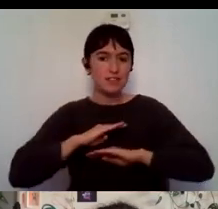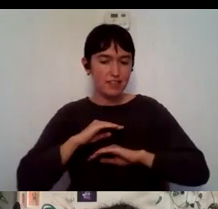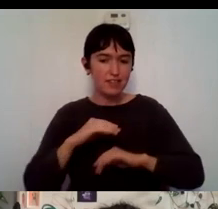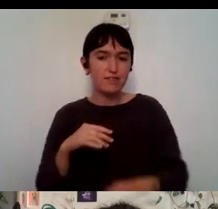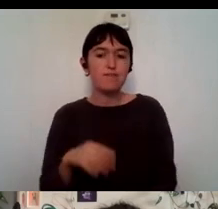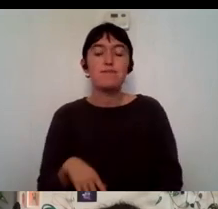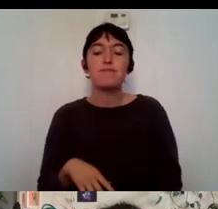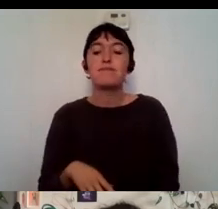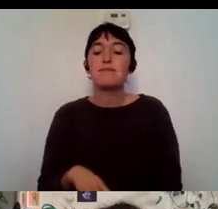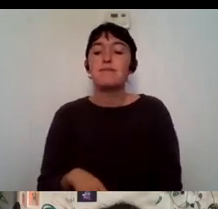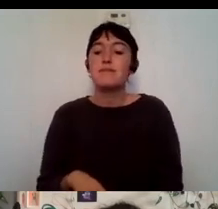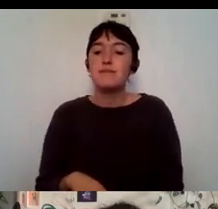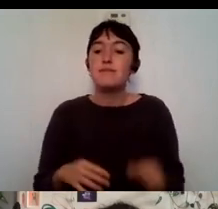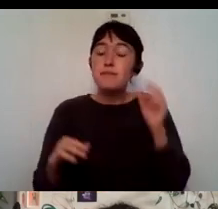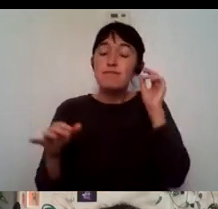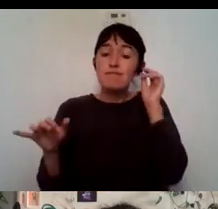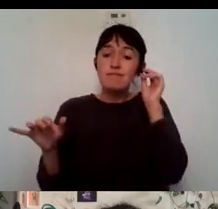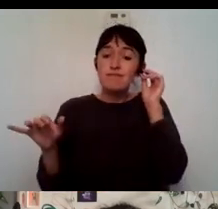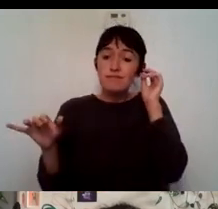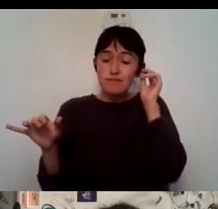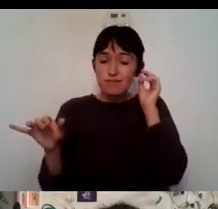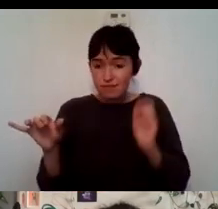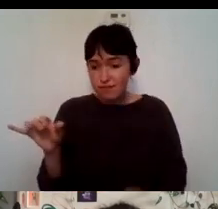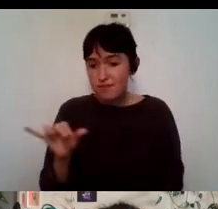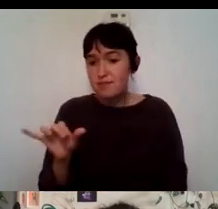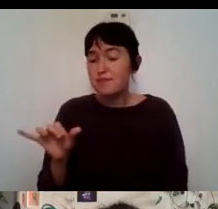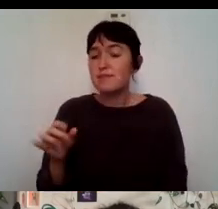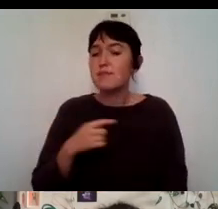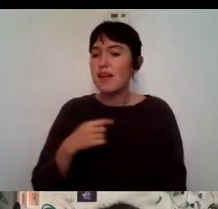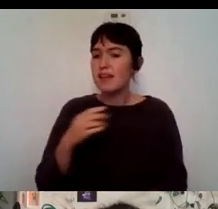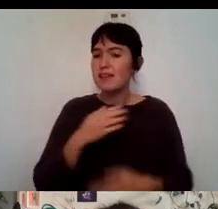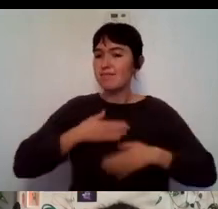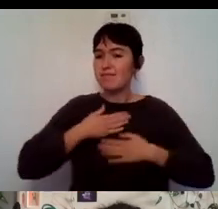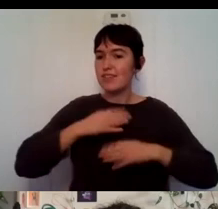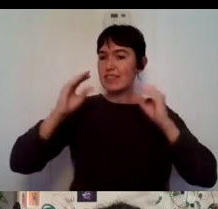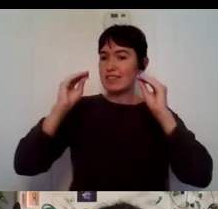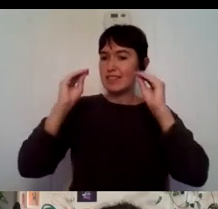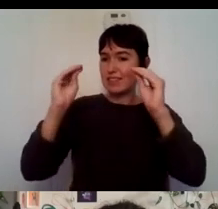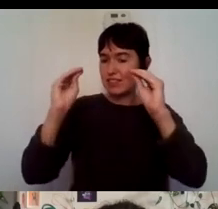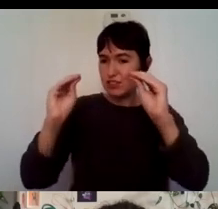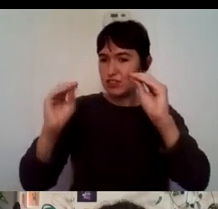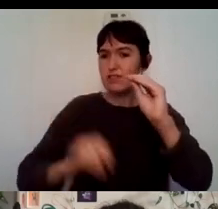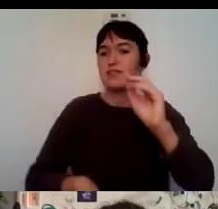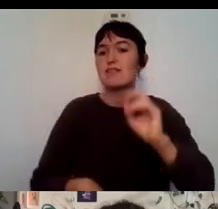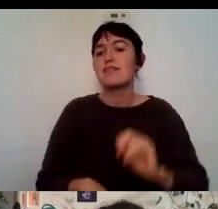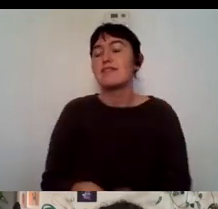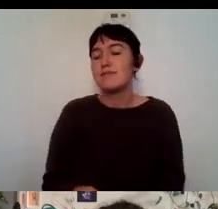job. I've also actually really enjoyed teaching. I really enjoy teaching too.